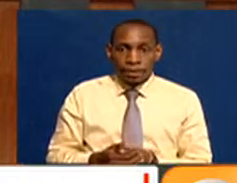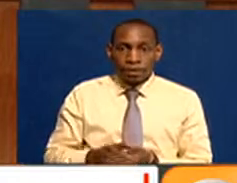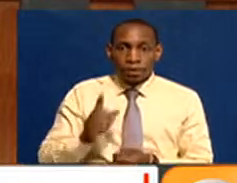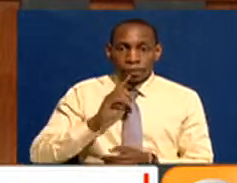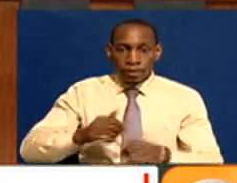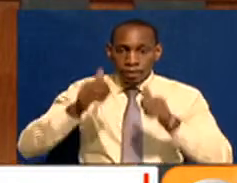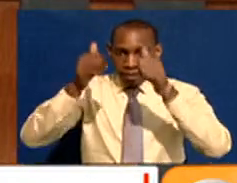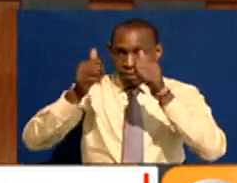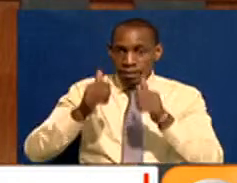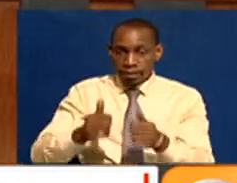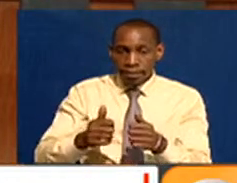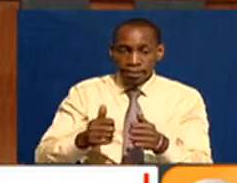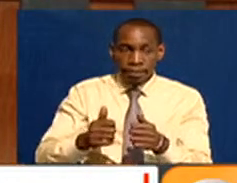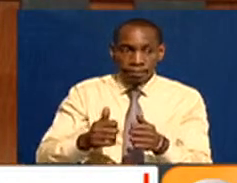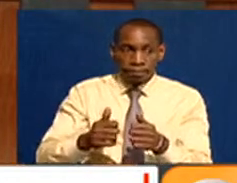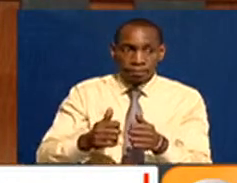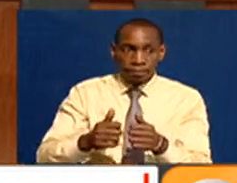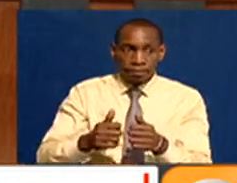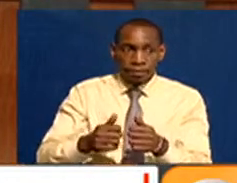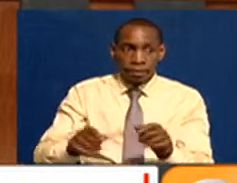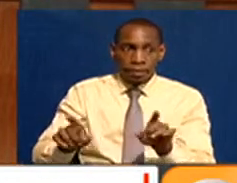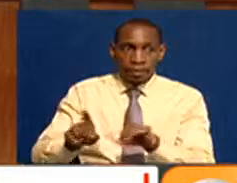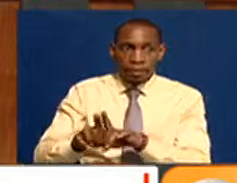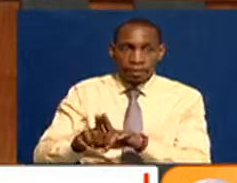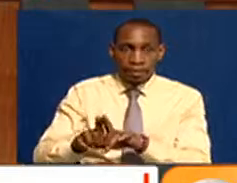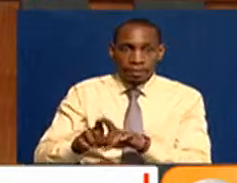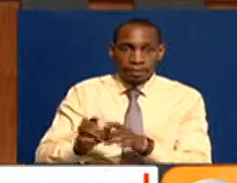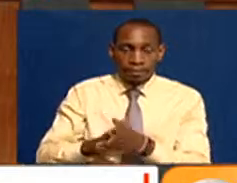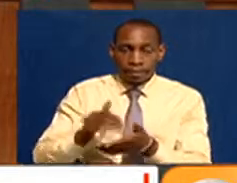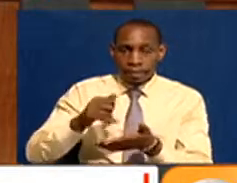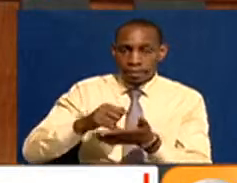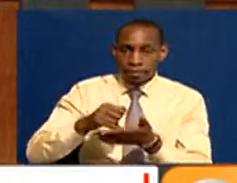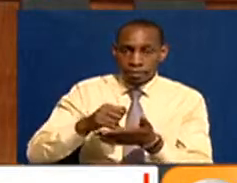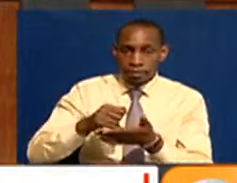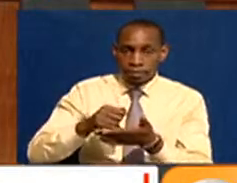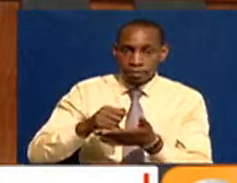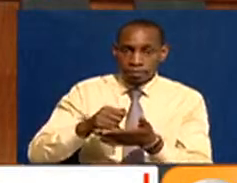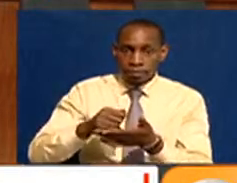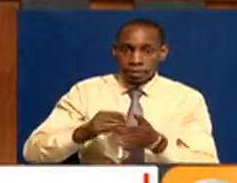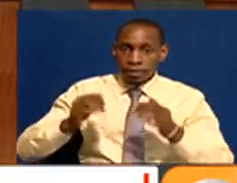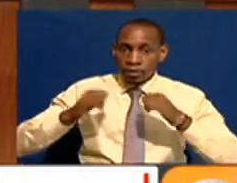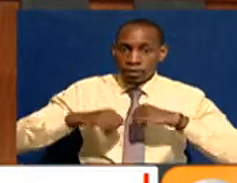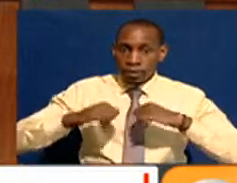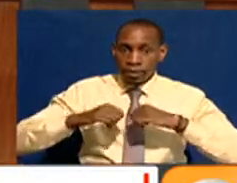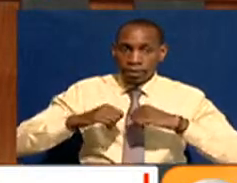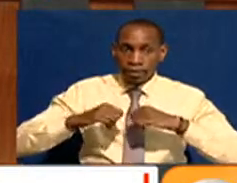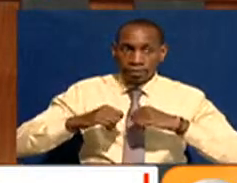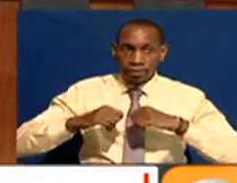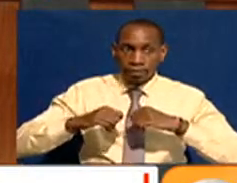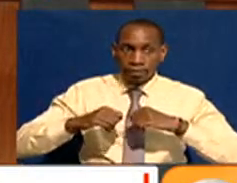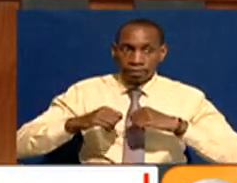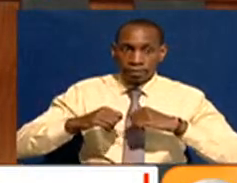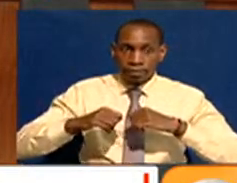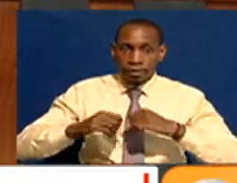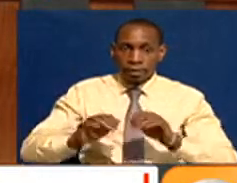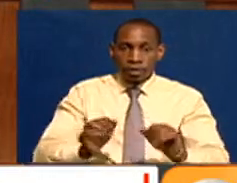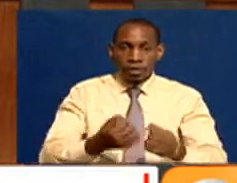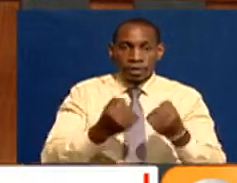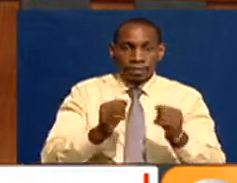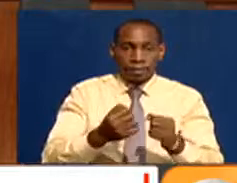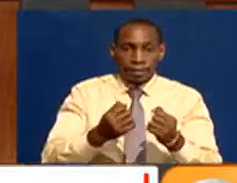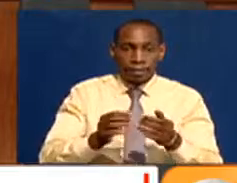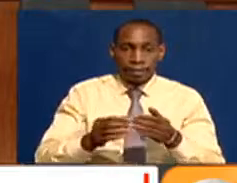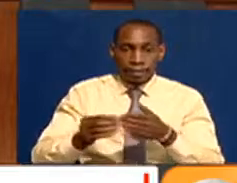new rates for NSSF contributions. And I want to thank everybody, including Atoli, for agreeing that, you know, the higher level of savings is going to